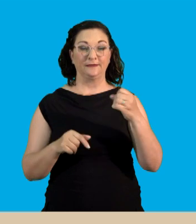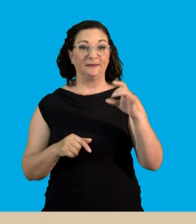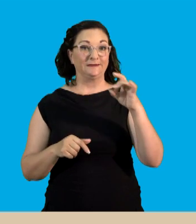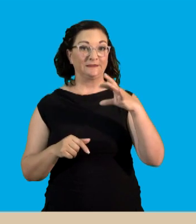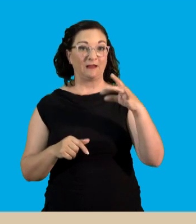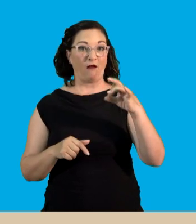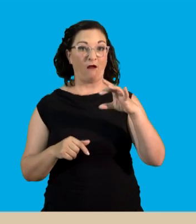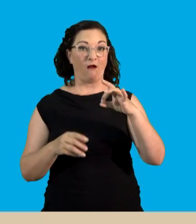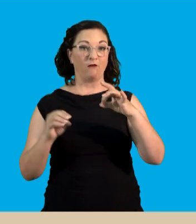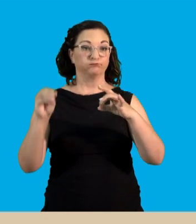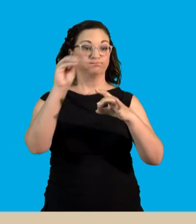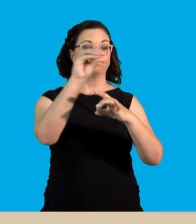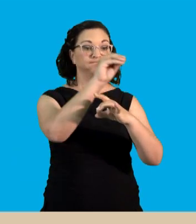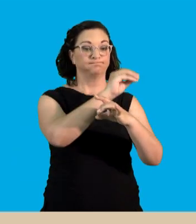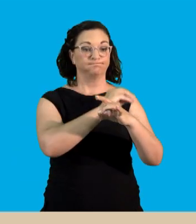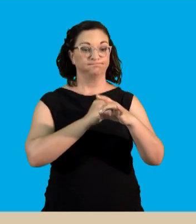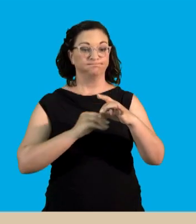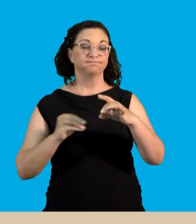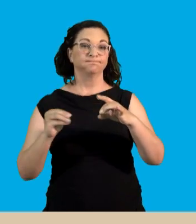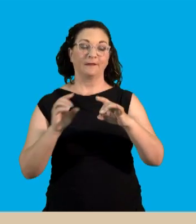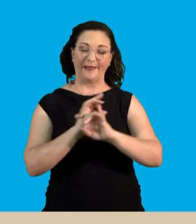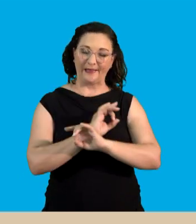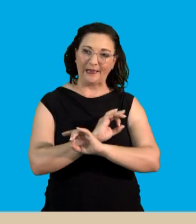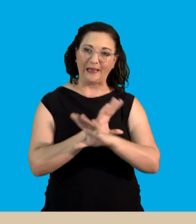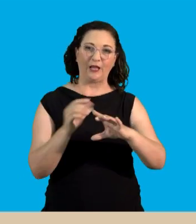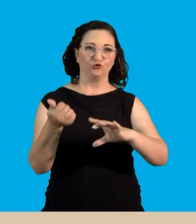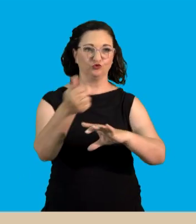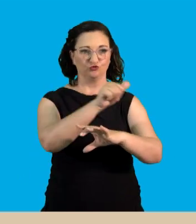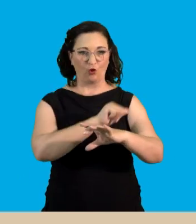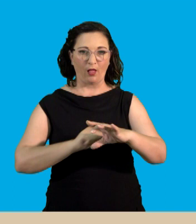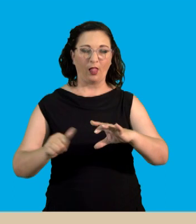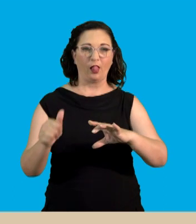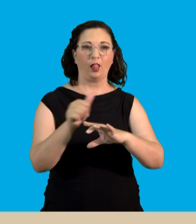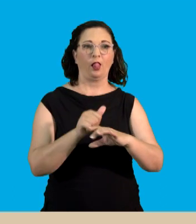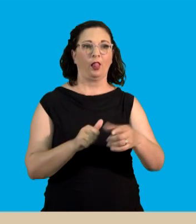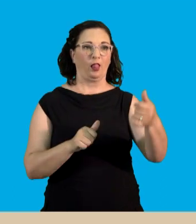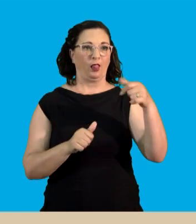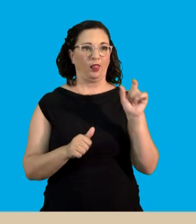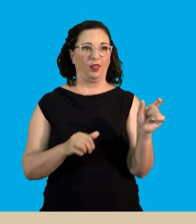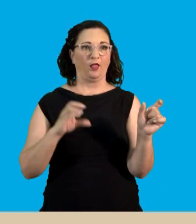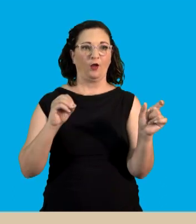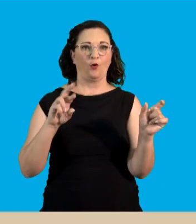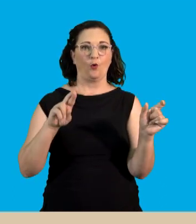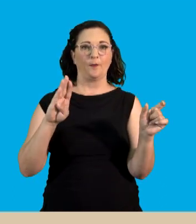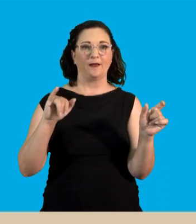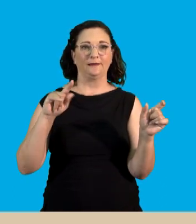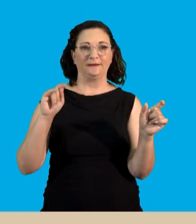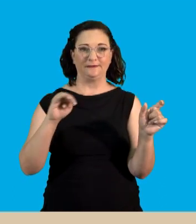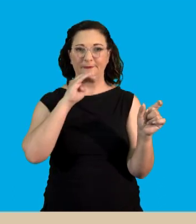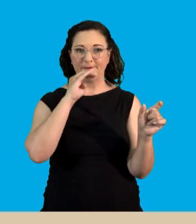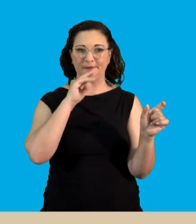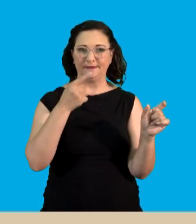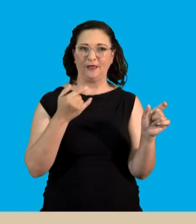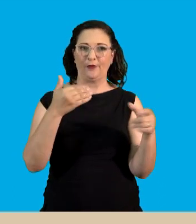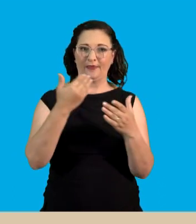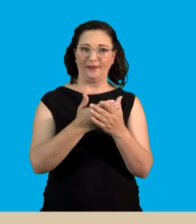a star in a clear circular motion. Orbit, a circular path that a body